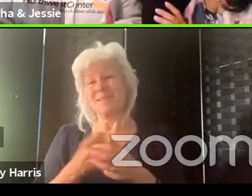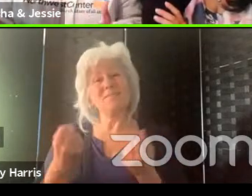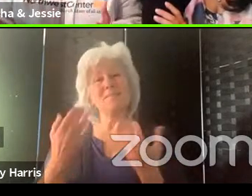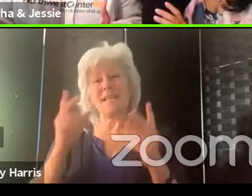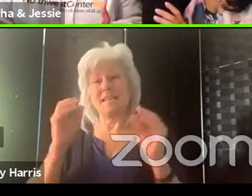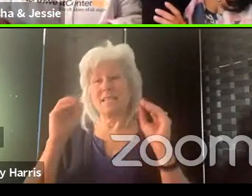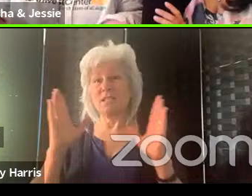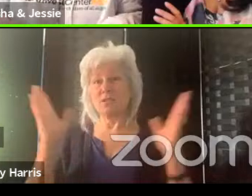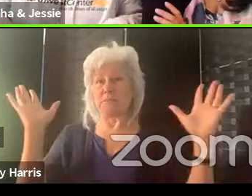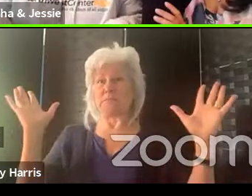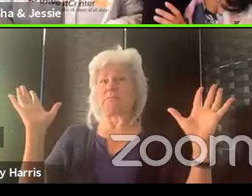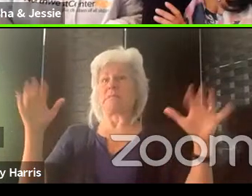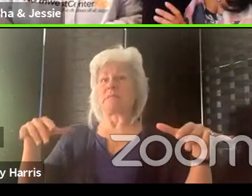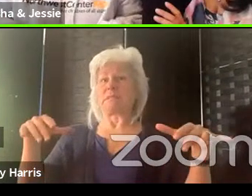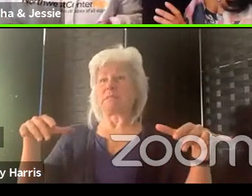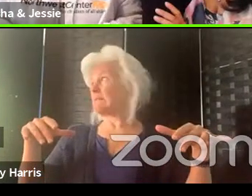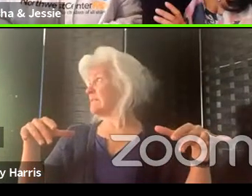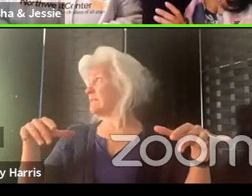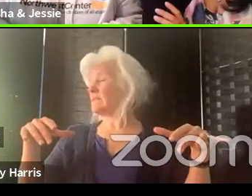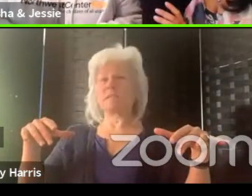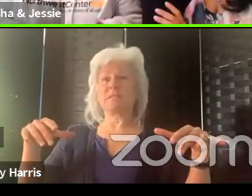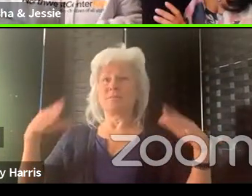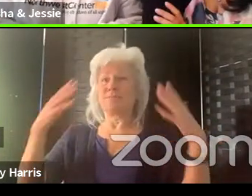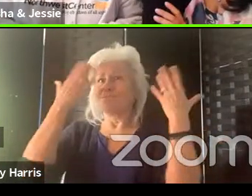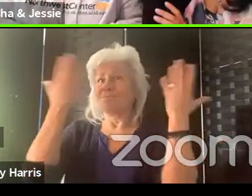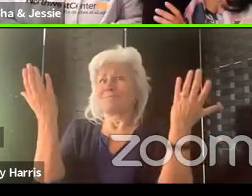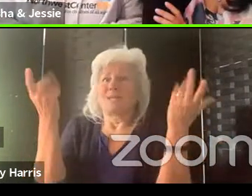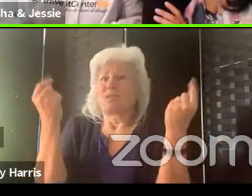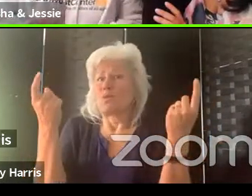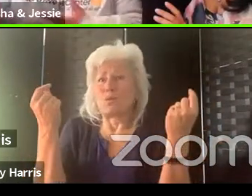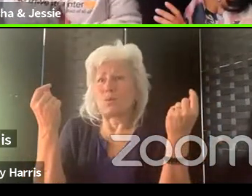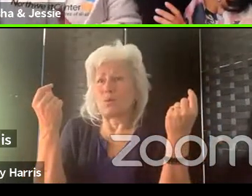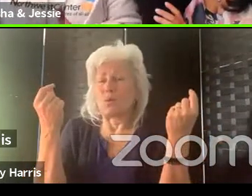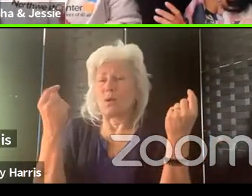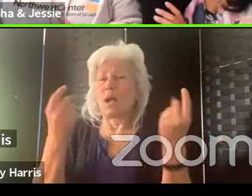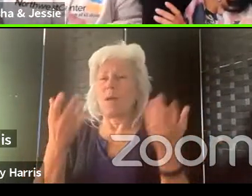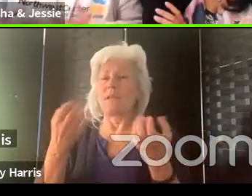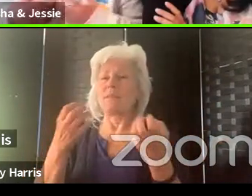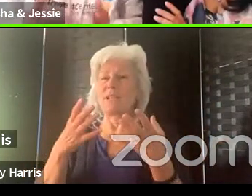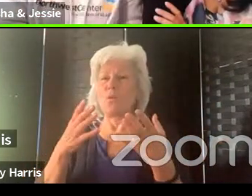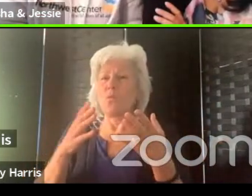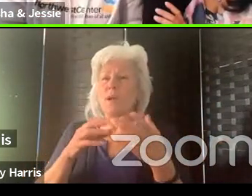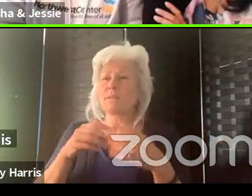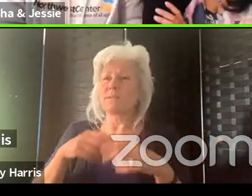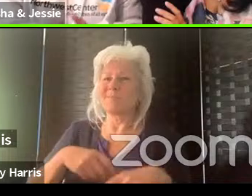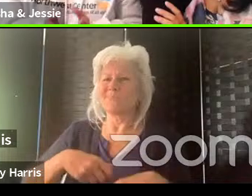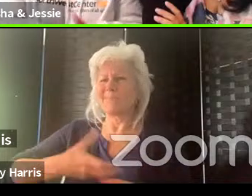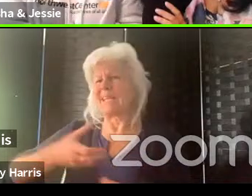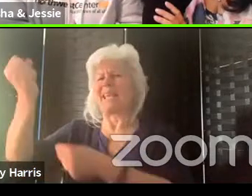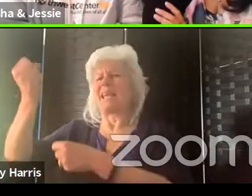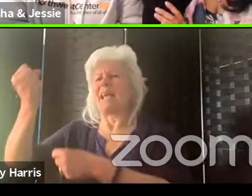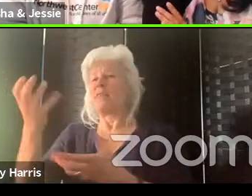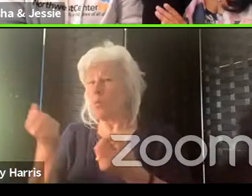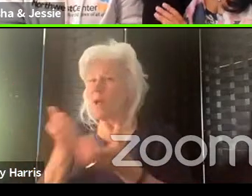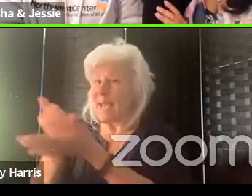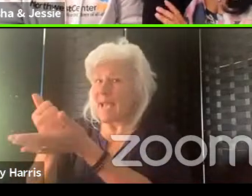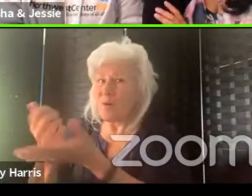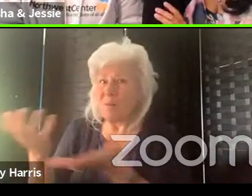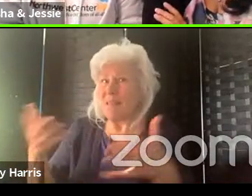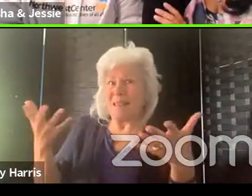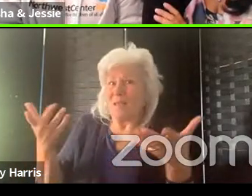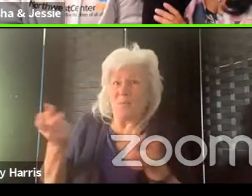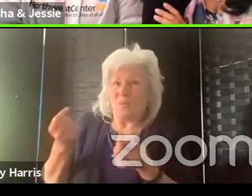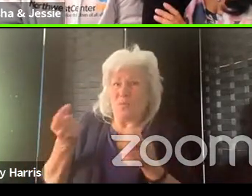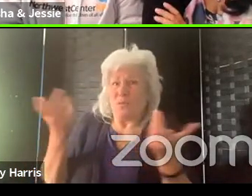are kind of almost at a loss because they don't know what to do, but they don't want to turn this child away. They want to help this child and this family.